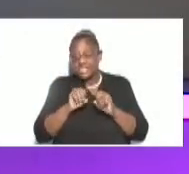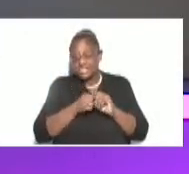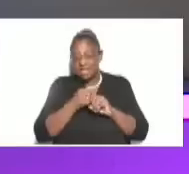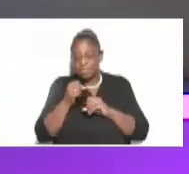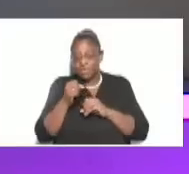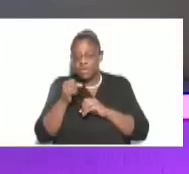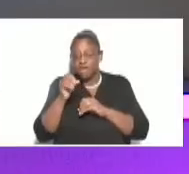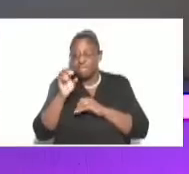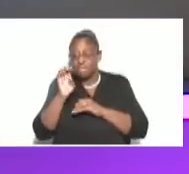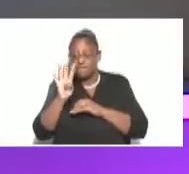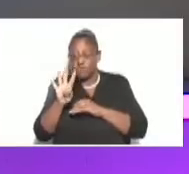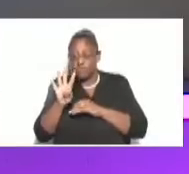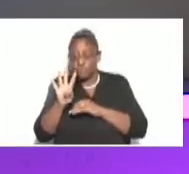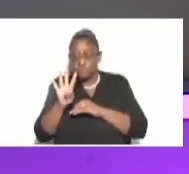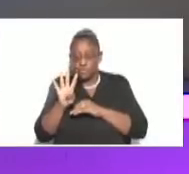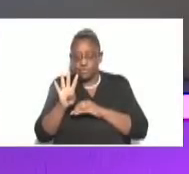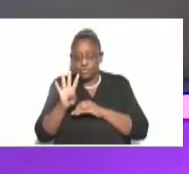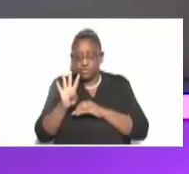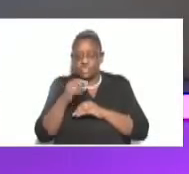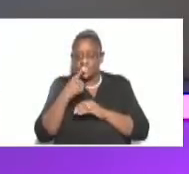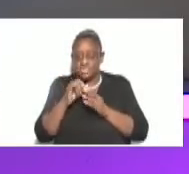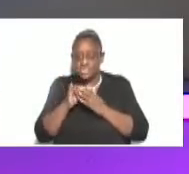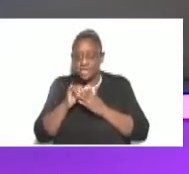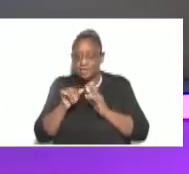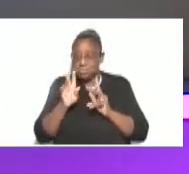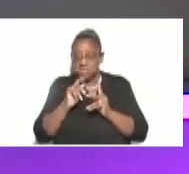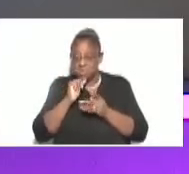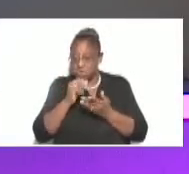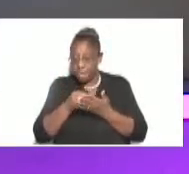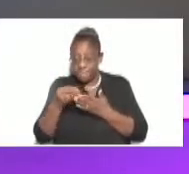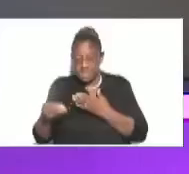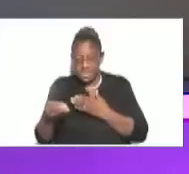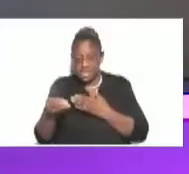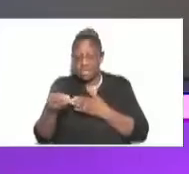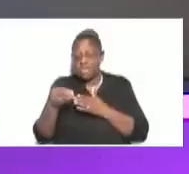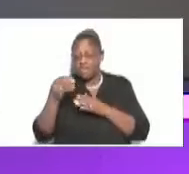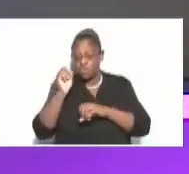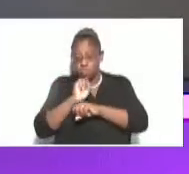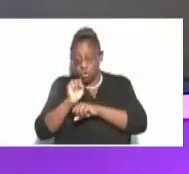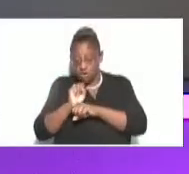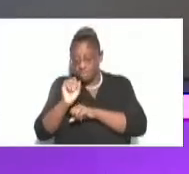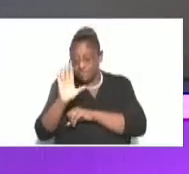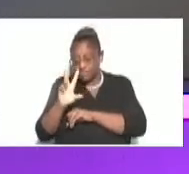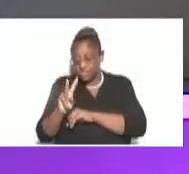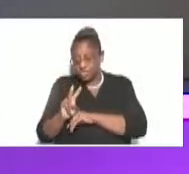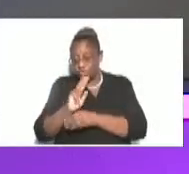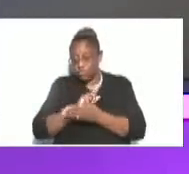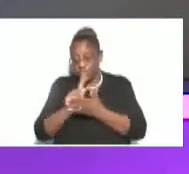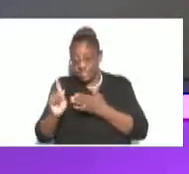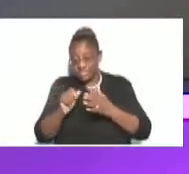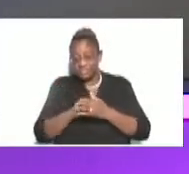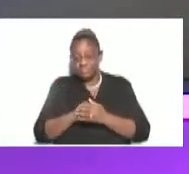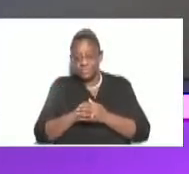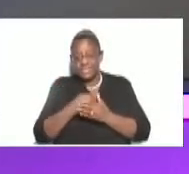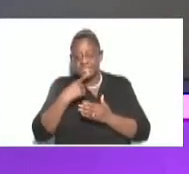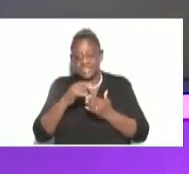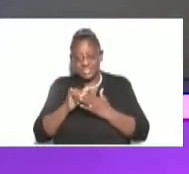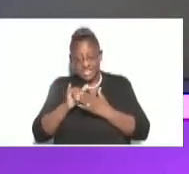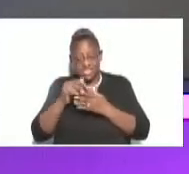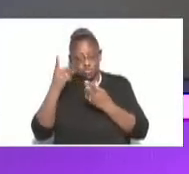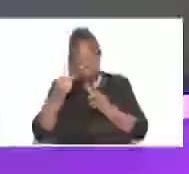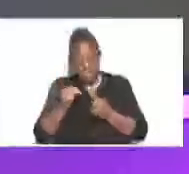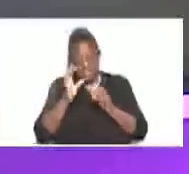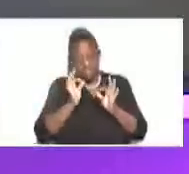in the 52-week program who have gone unpaid should have been paid by now. The plan was to rectify the